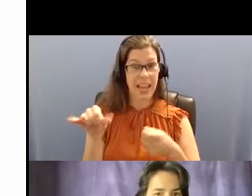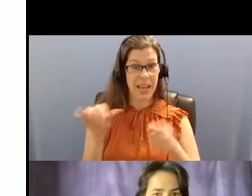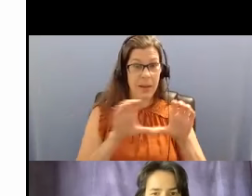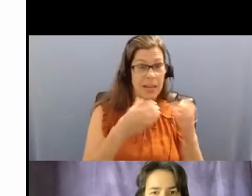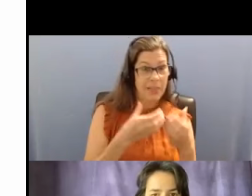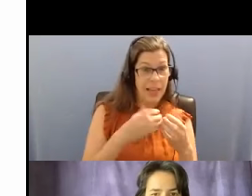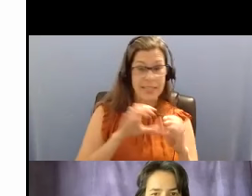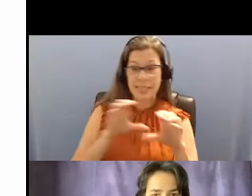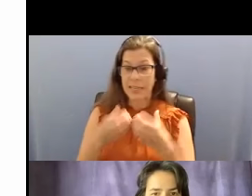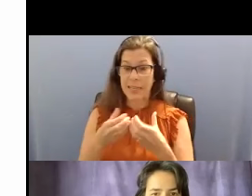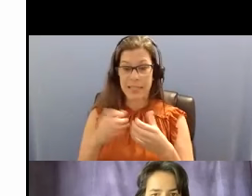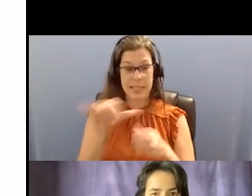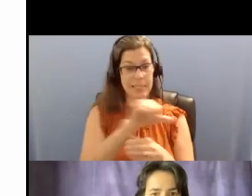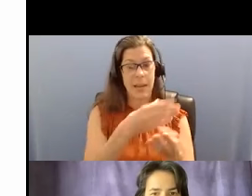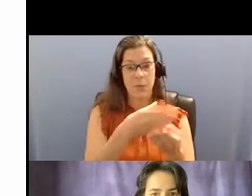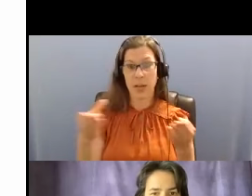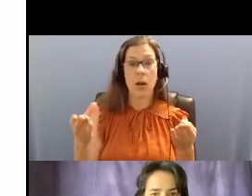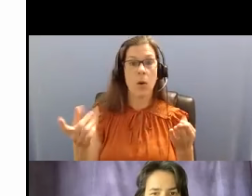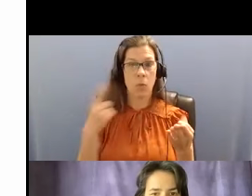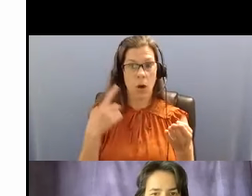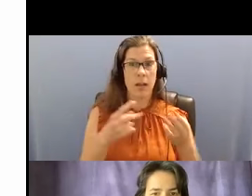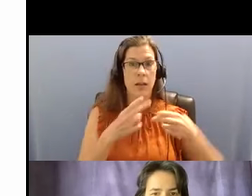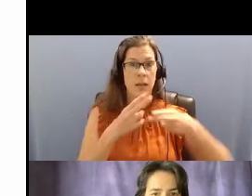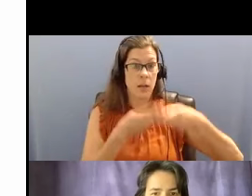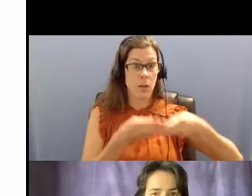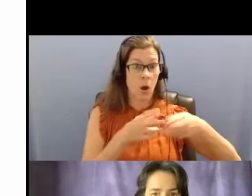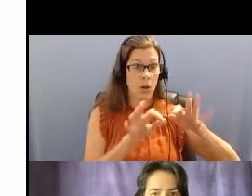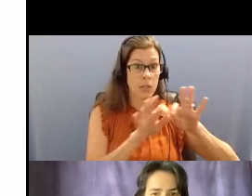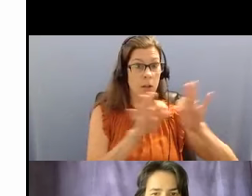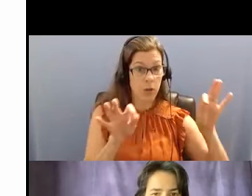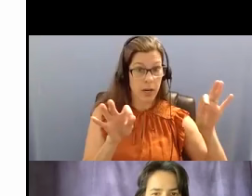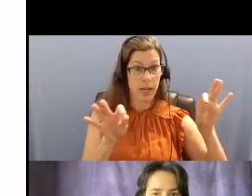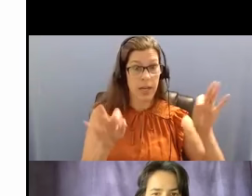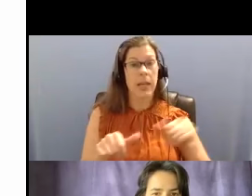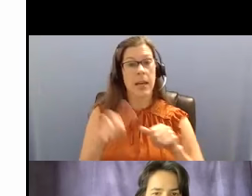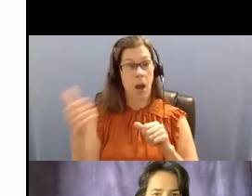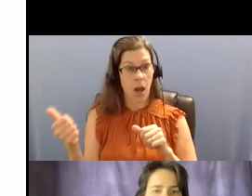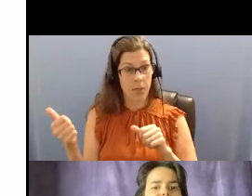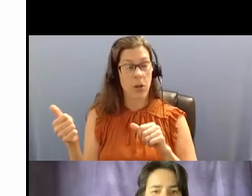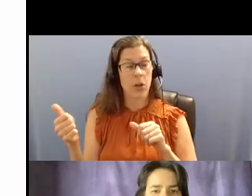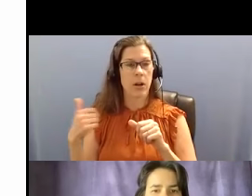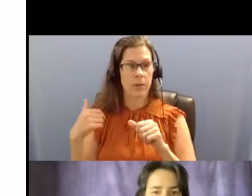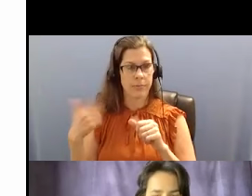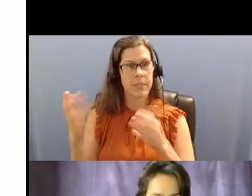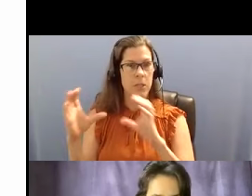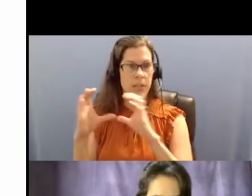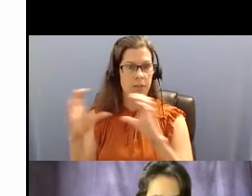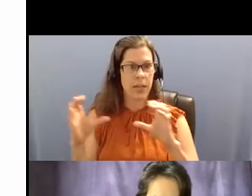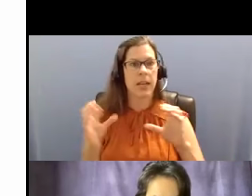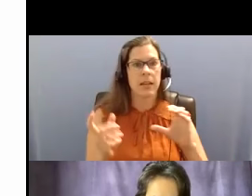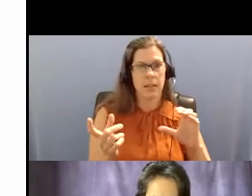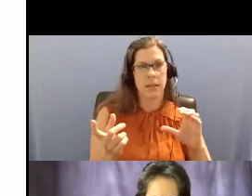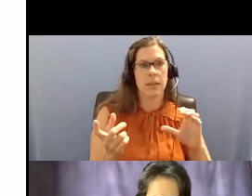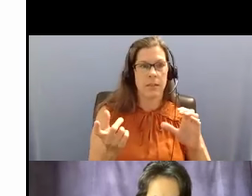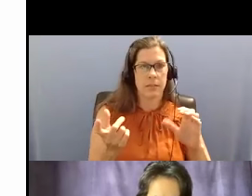classes, exact same resources. It's just one you're coming in without college and one you're coming in with college. So they're not different